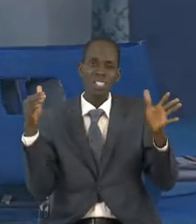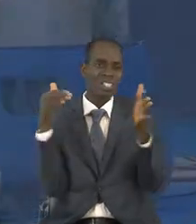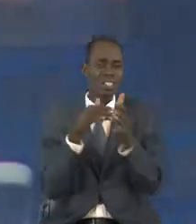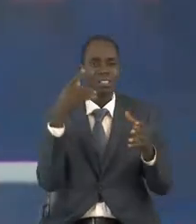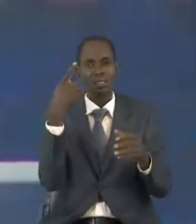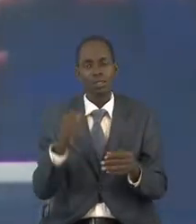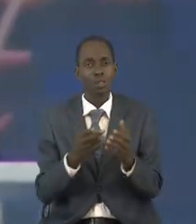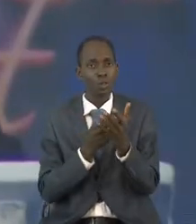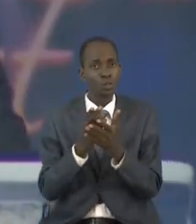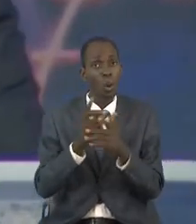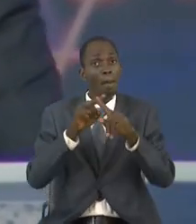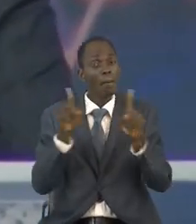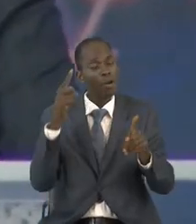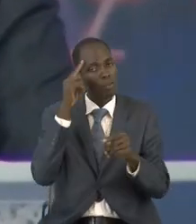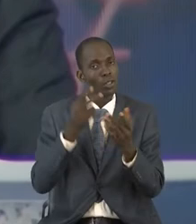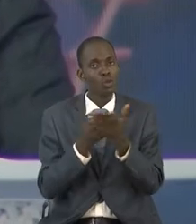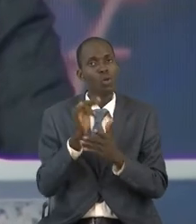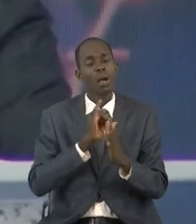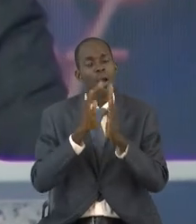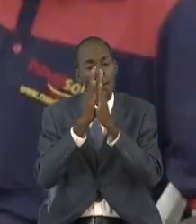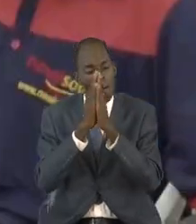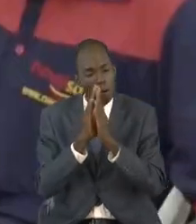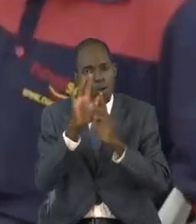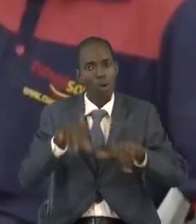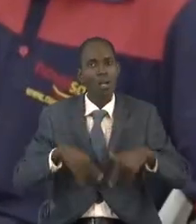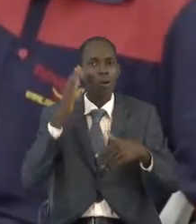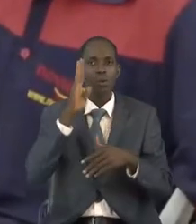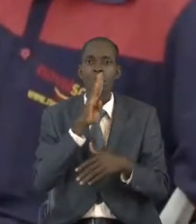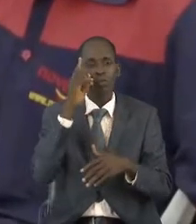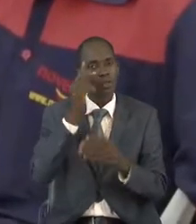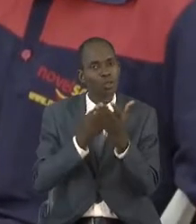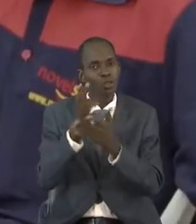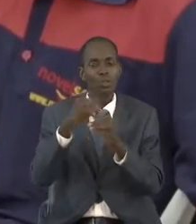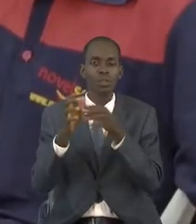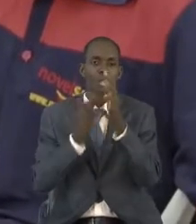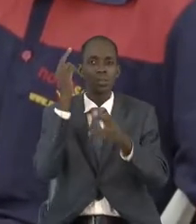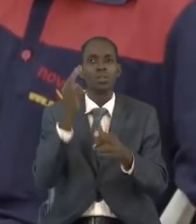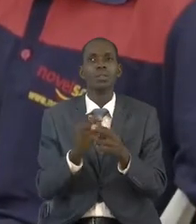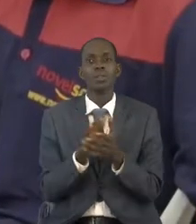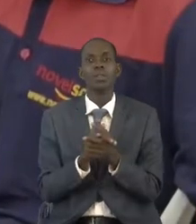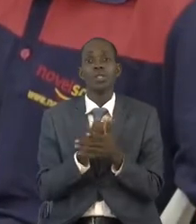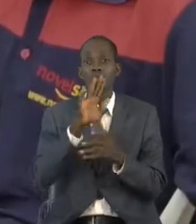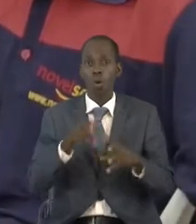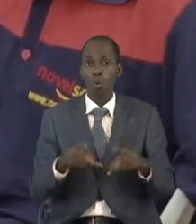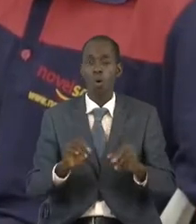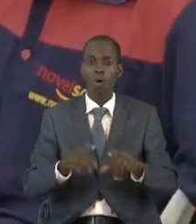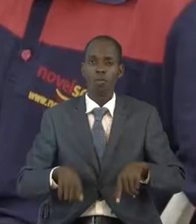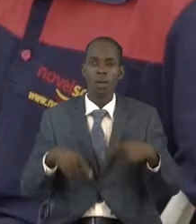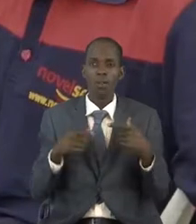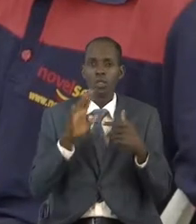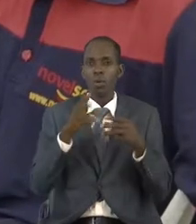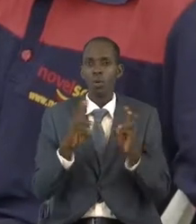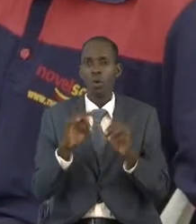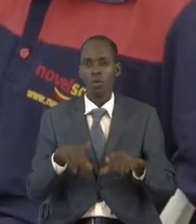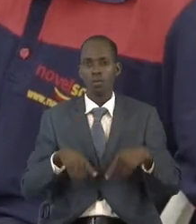the truth. I pray your life will be for the truth. Your way of life, your way of living,